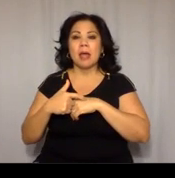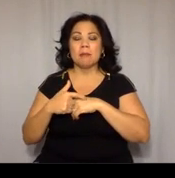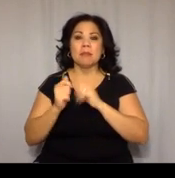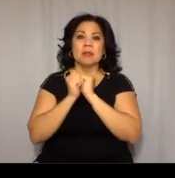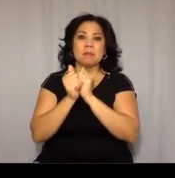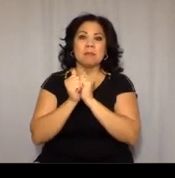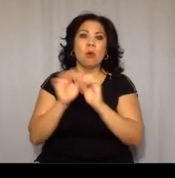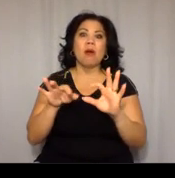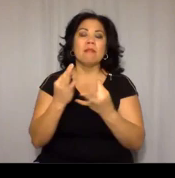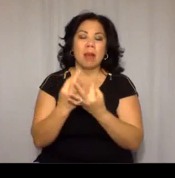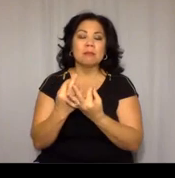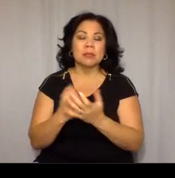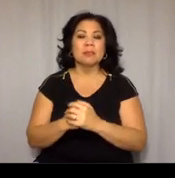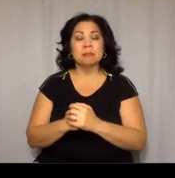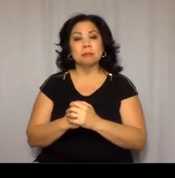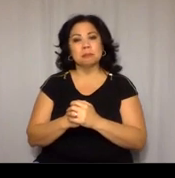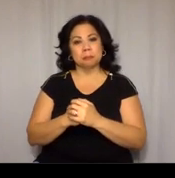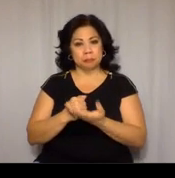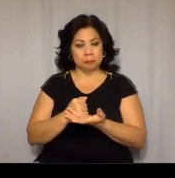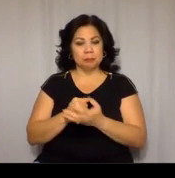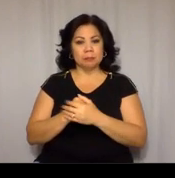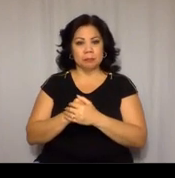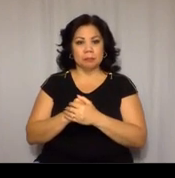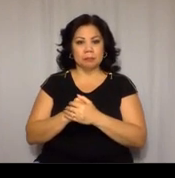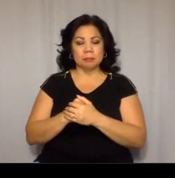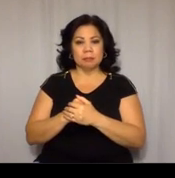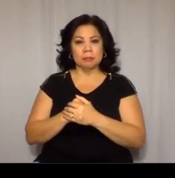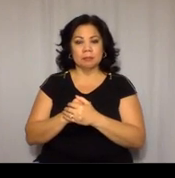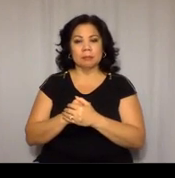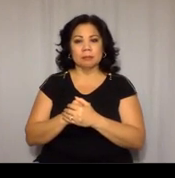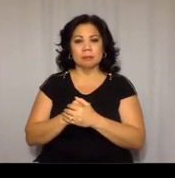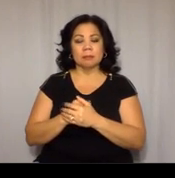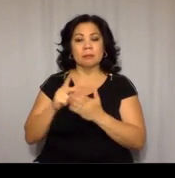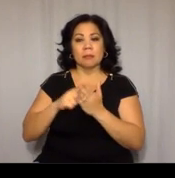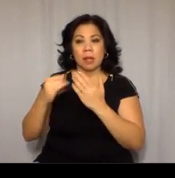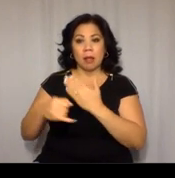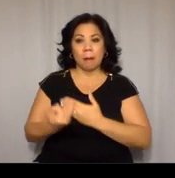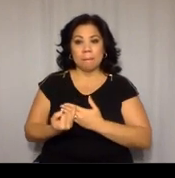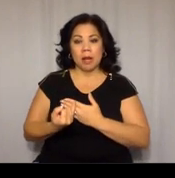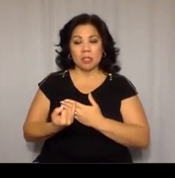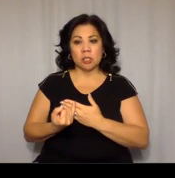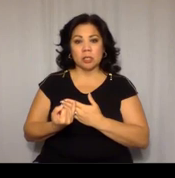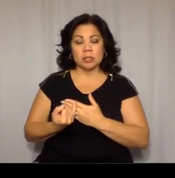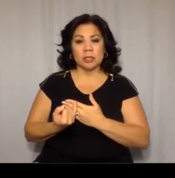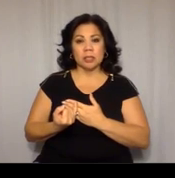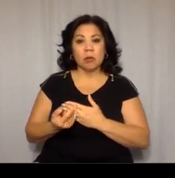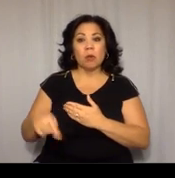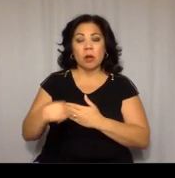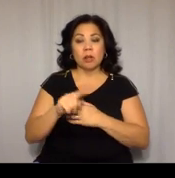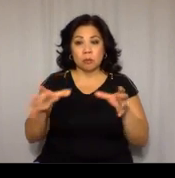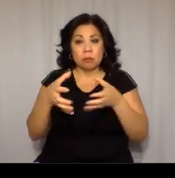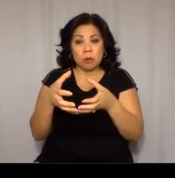with our family members. So this project will be one more where you can work